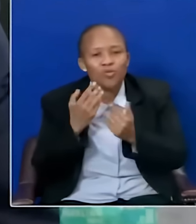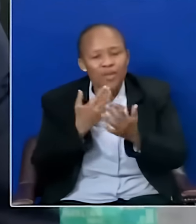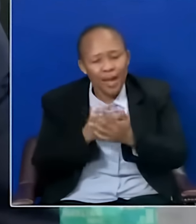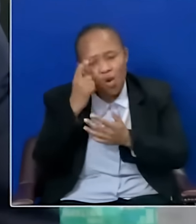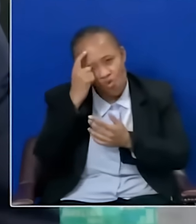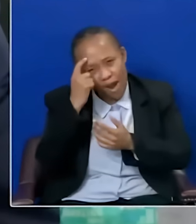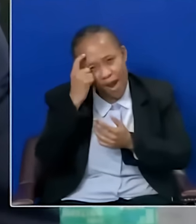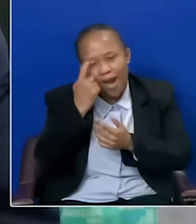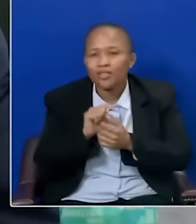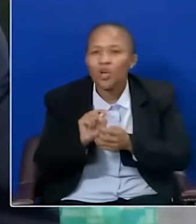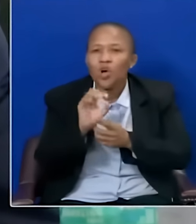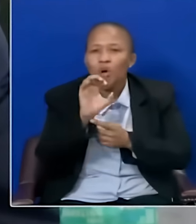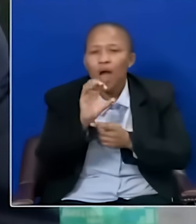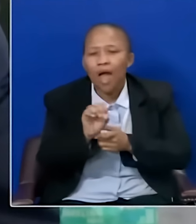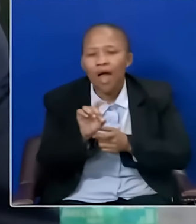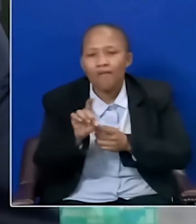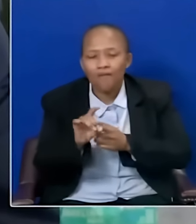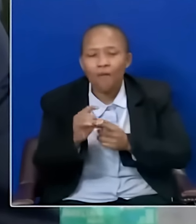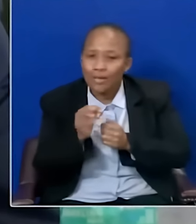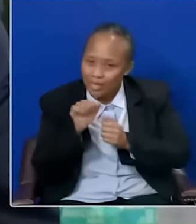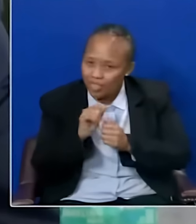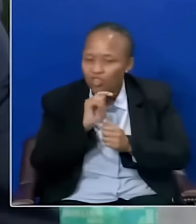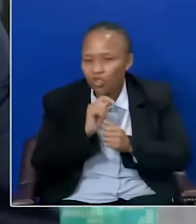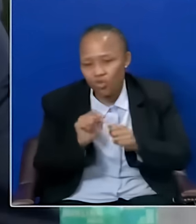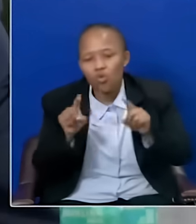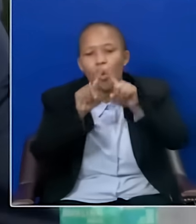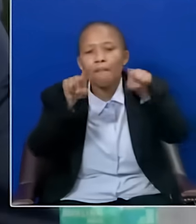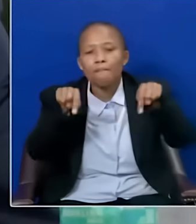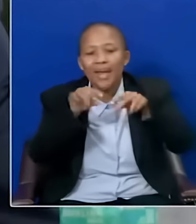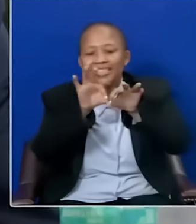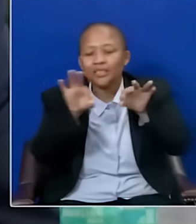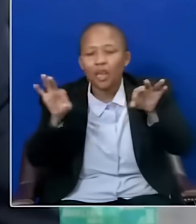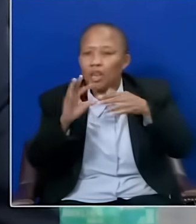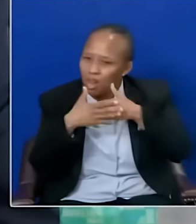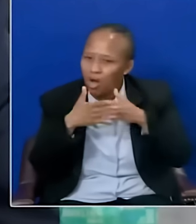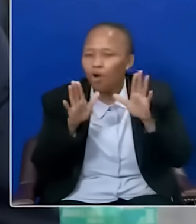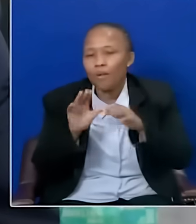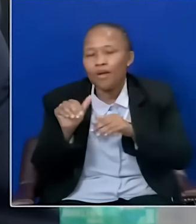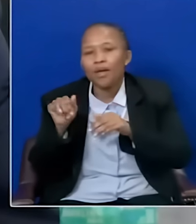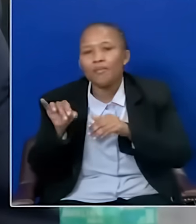bag was open and the specimens were acquired. Therefore, I need not proceed with this case.